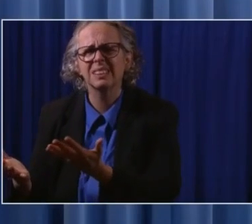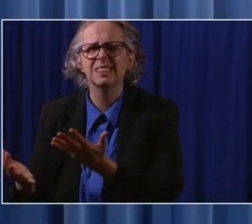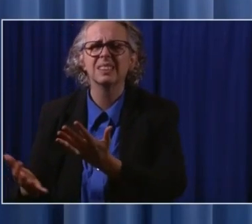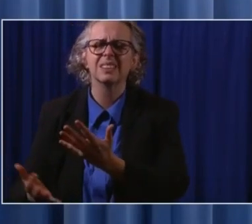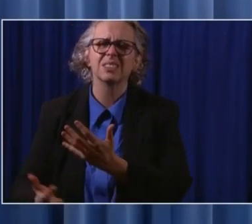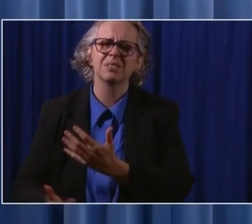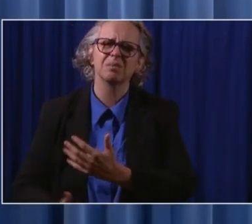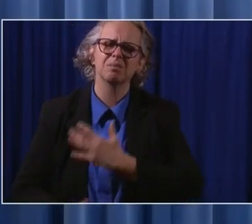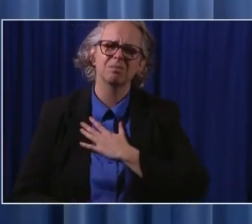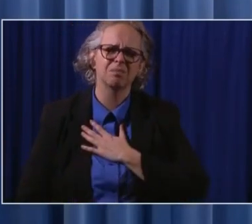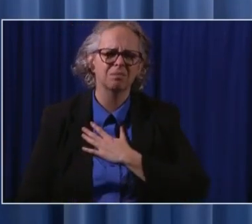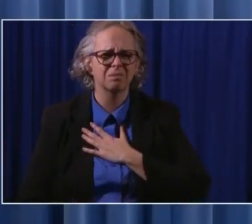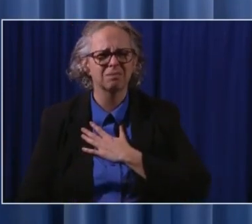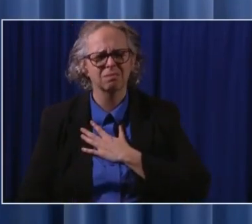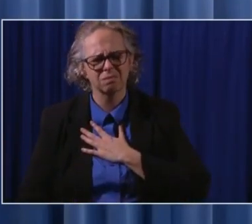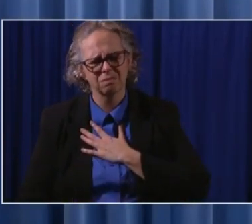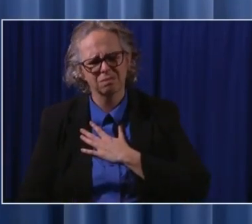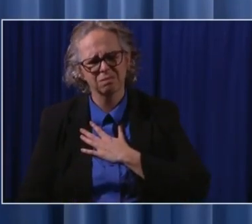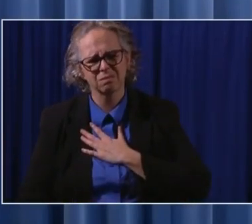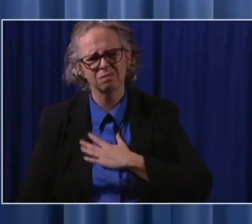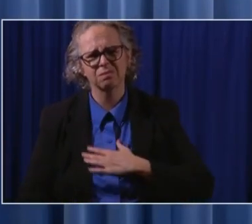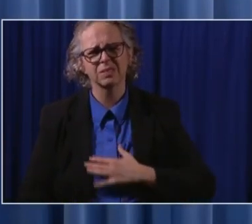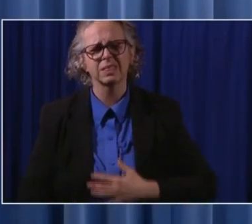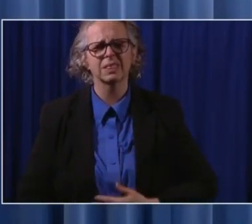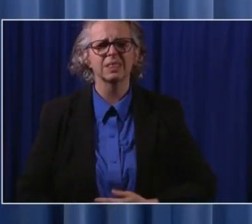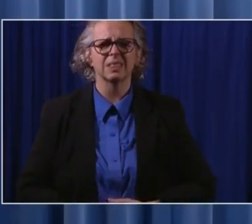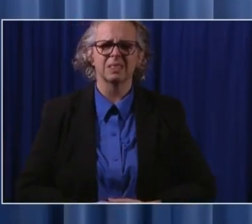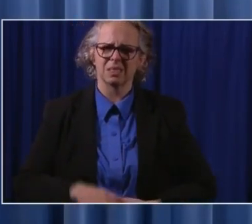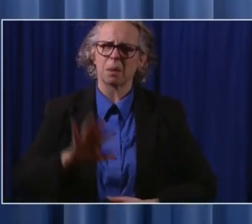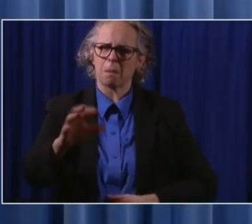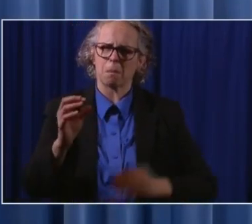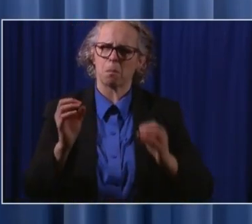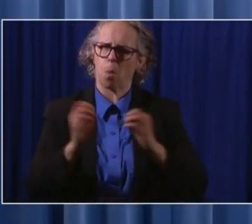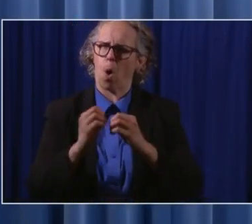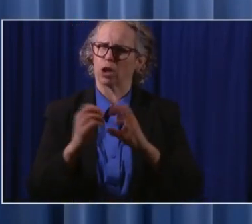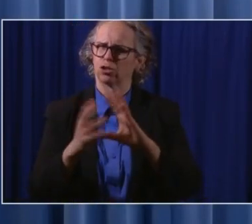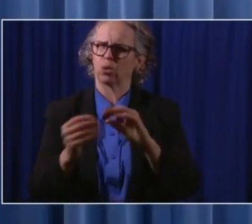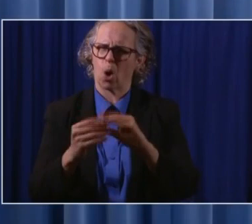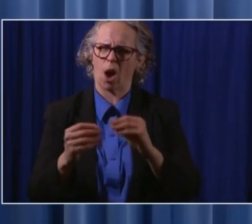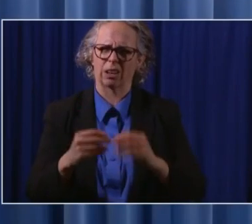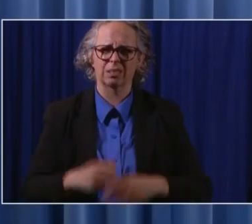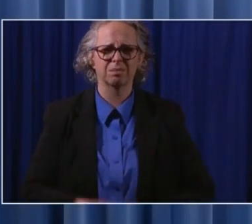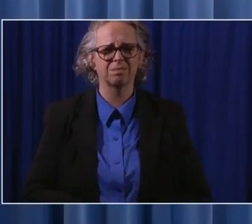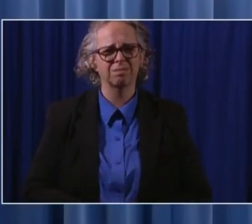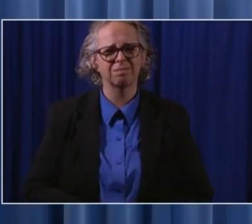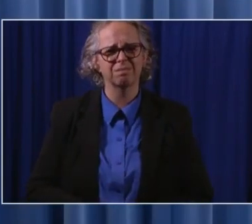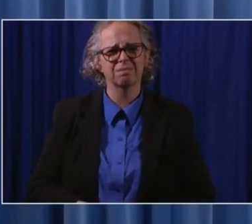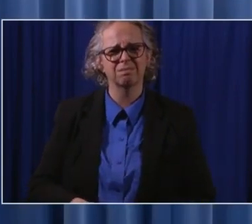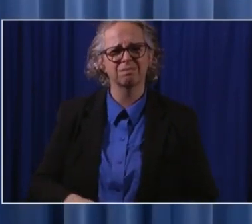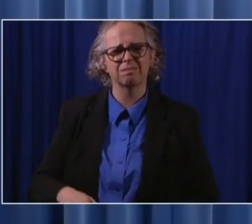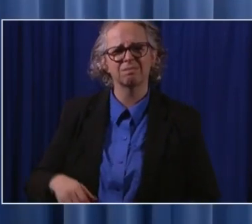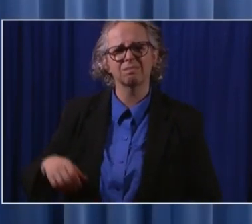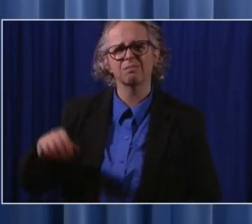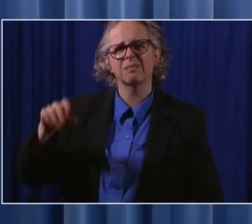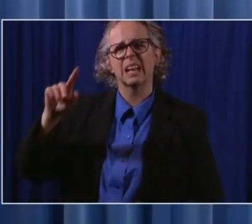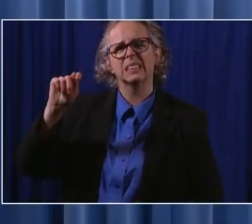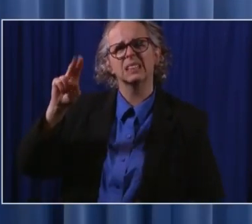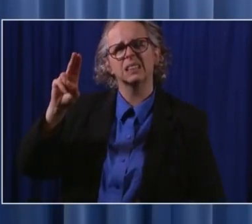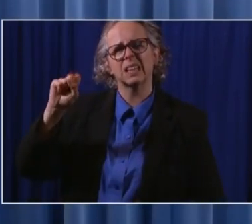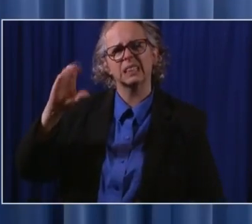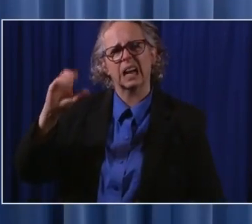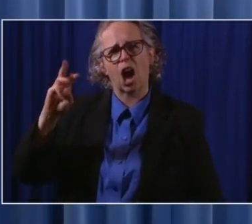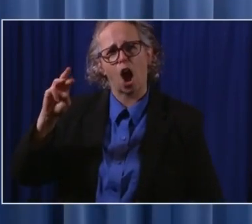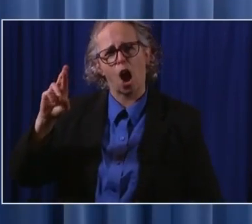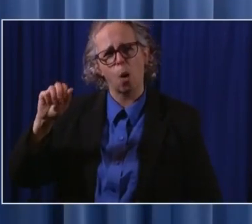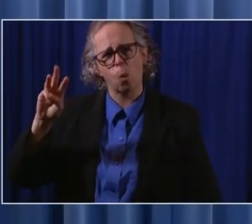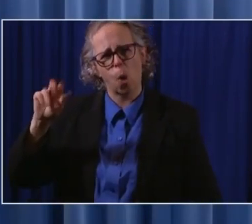couple other stories. Tuscarawas County, a healthcare worker who works in Columbus went on a